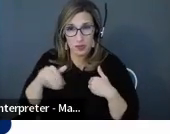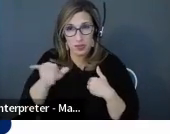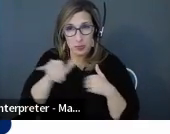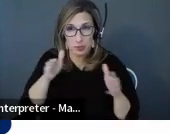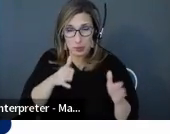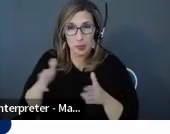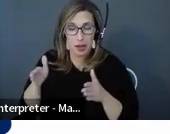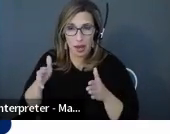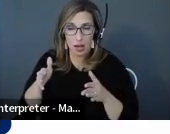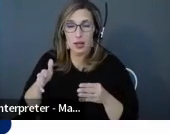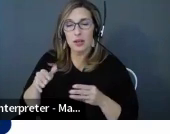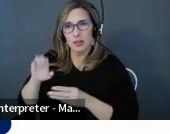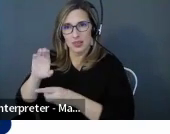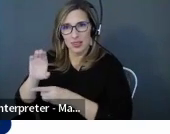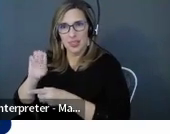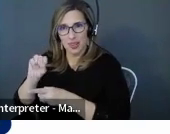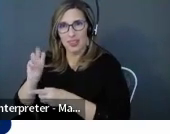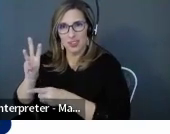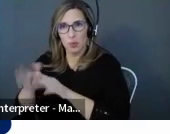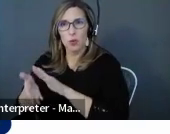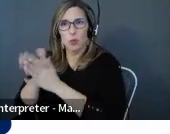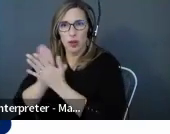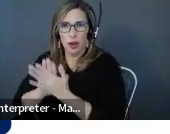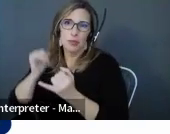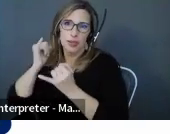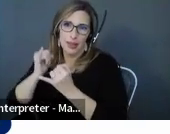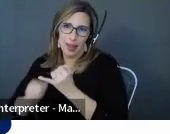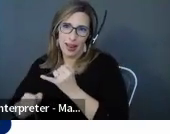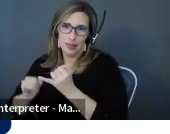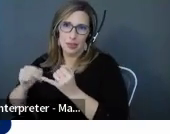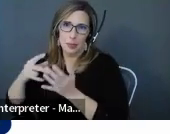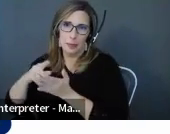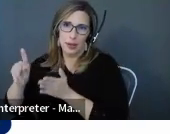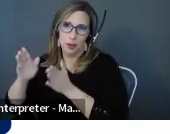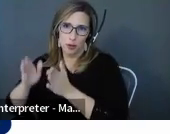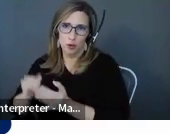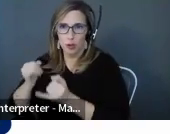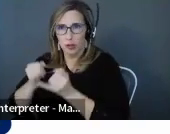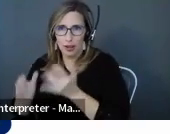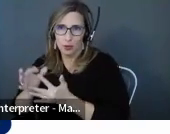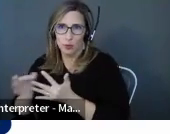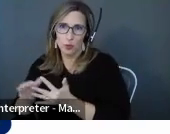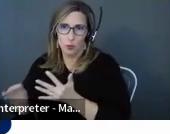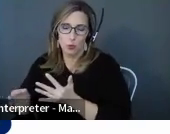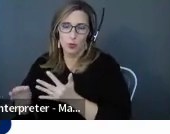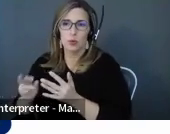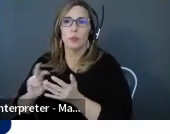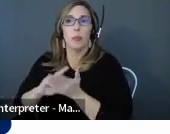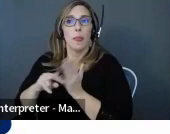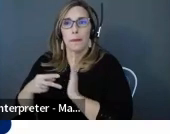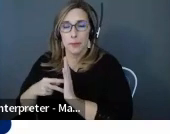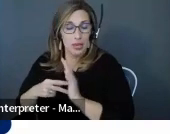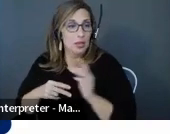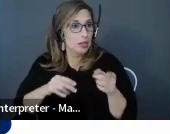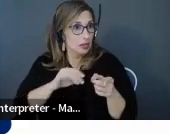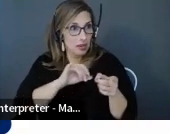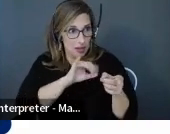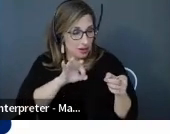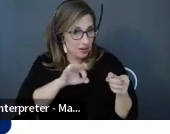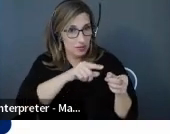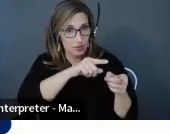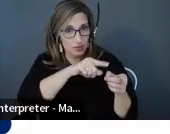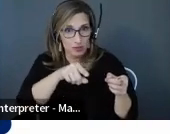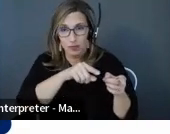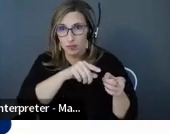CSW will then be the payer of last resort, meaning that the CSW will only cover services not already